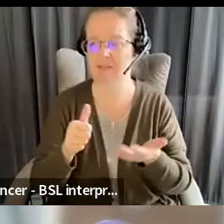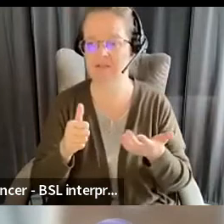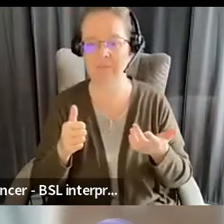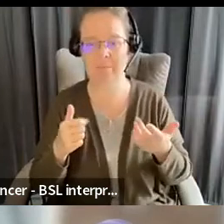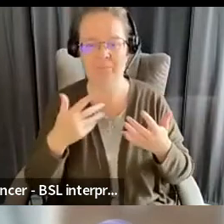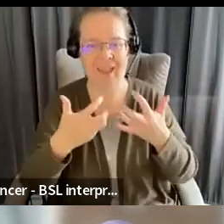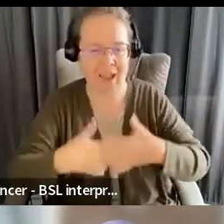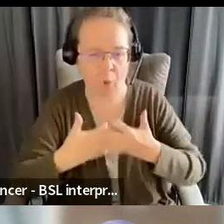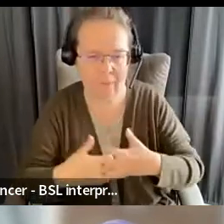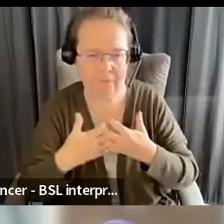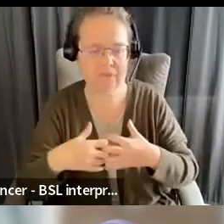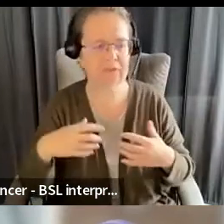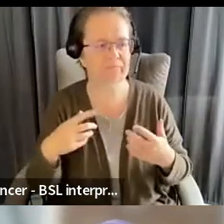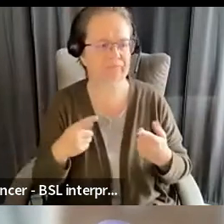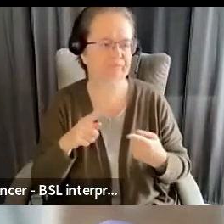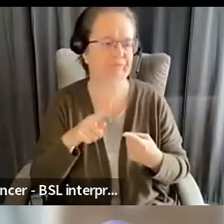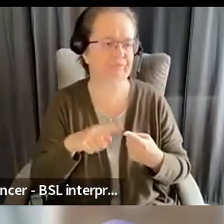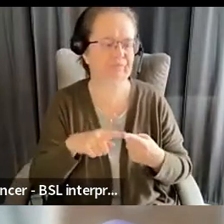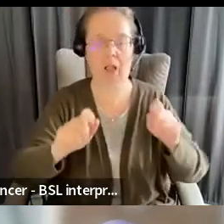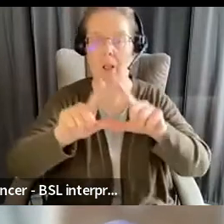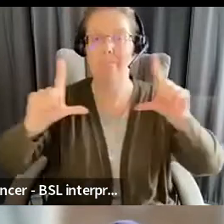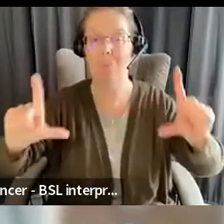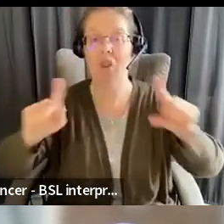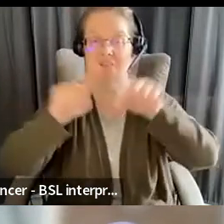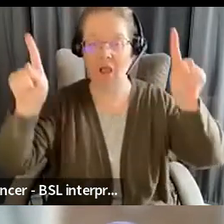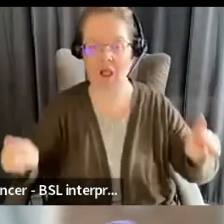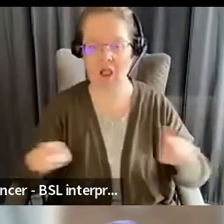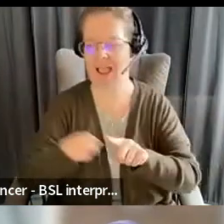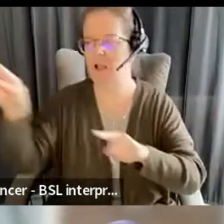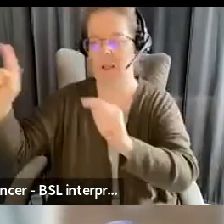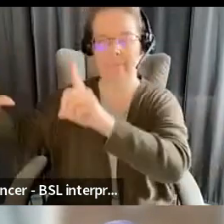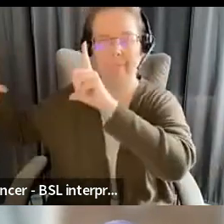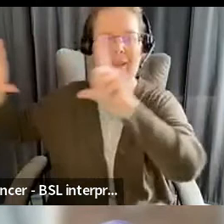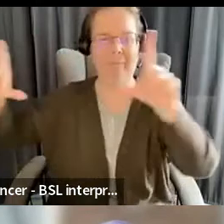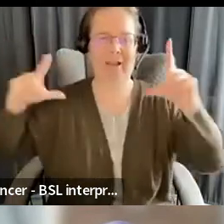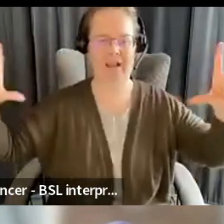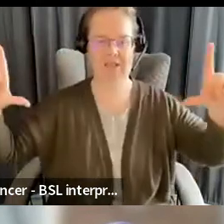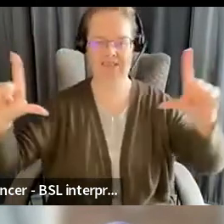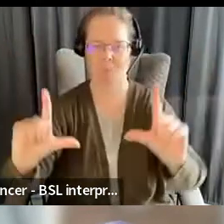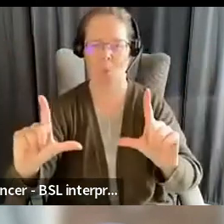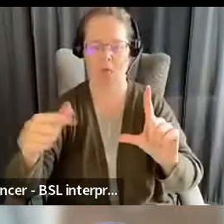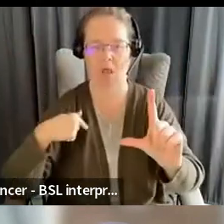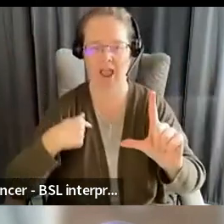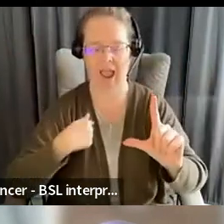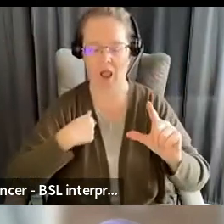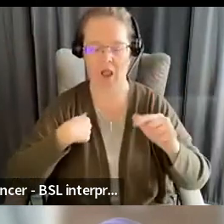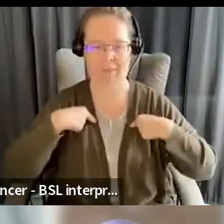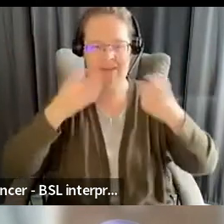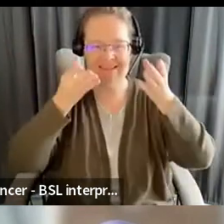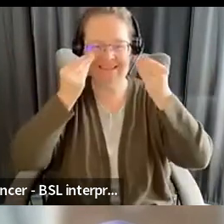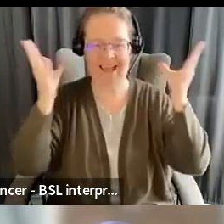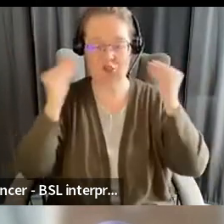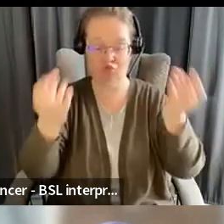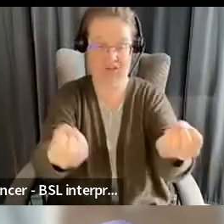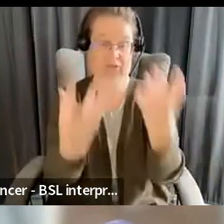DSE equipment. So getting a monitor that was smaller than everyone else's because I have issues with sensory input